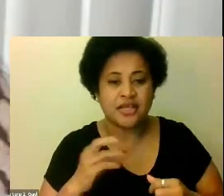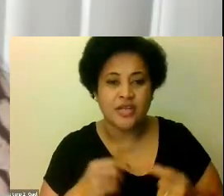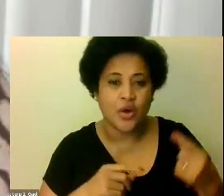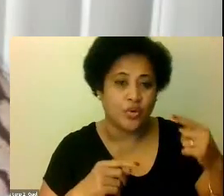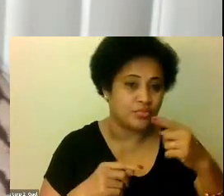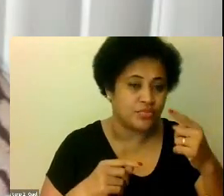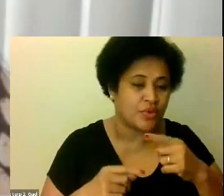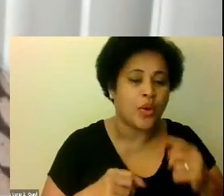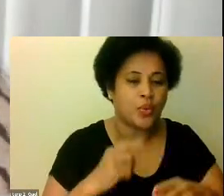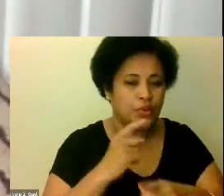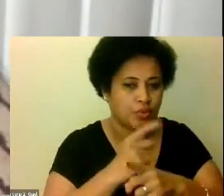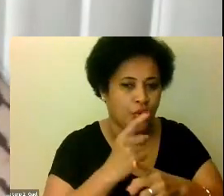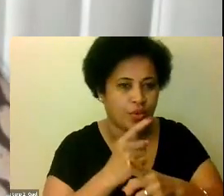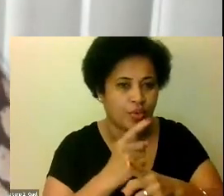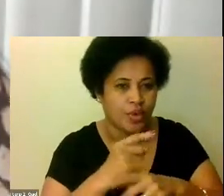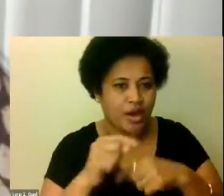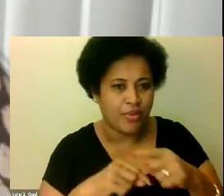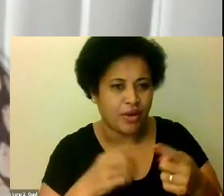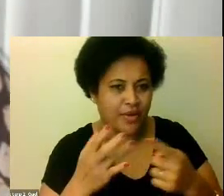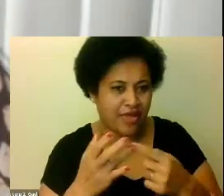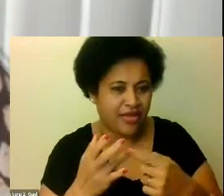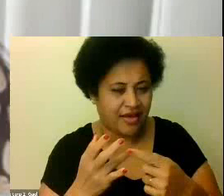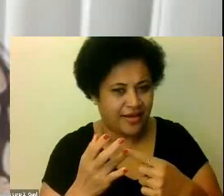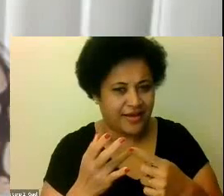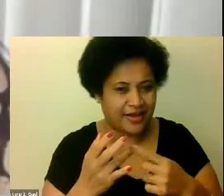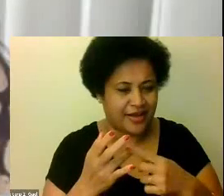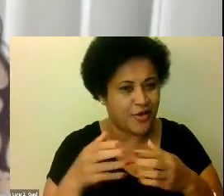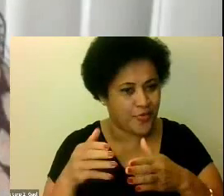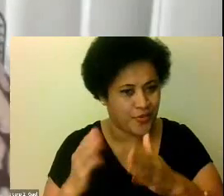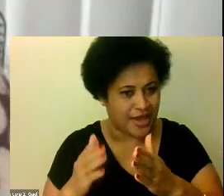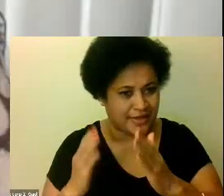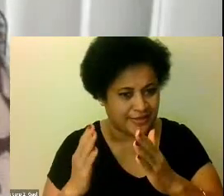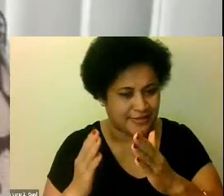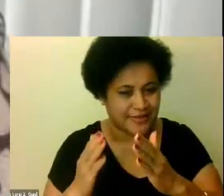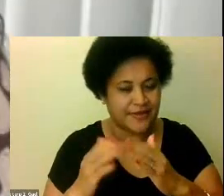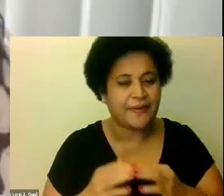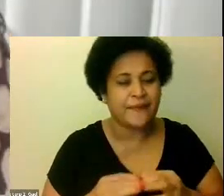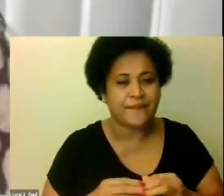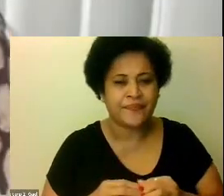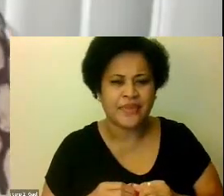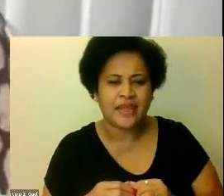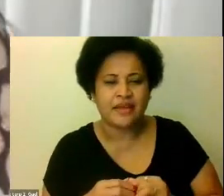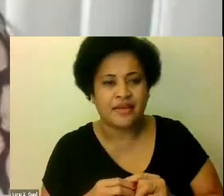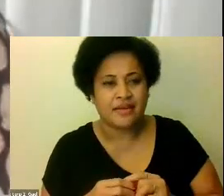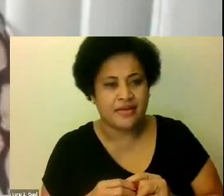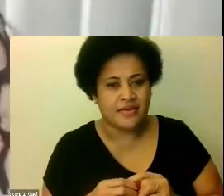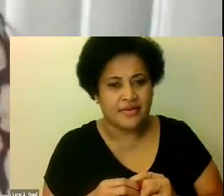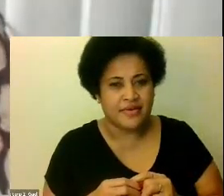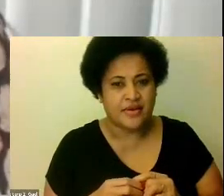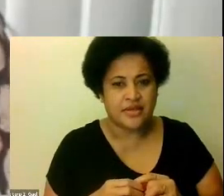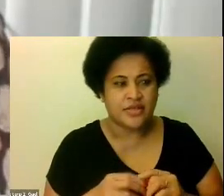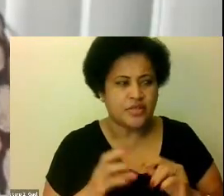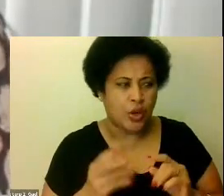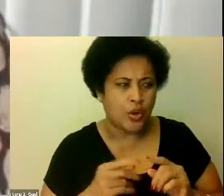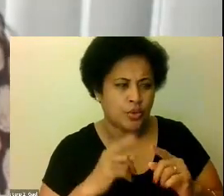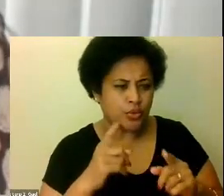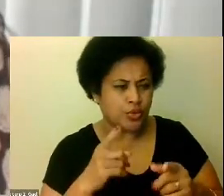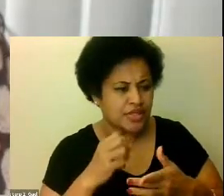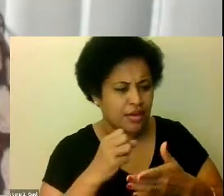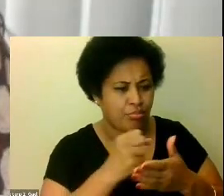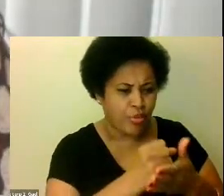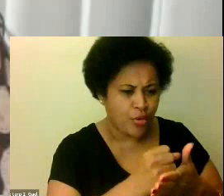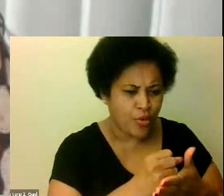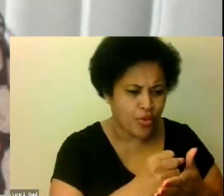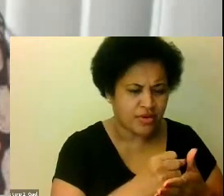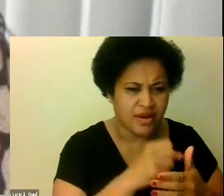Zoe P is going to talk about some of these adverse impacts. But it's important that we look at